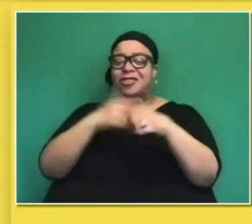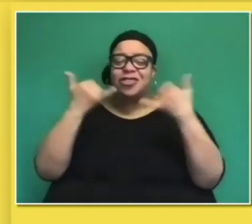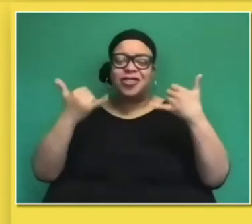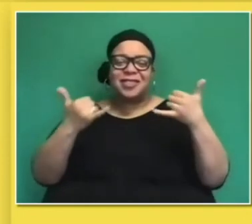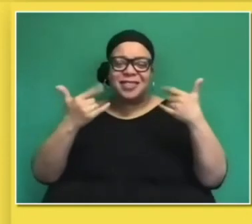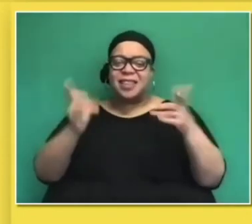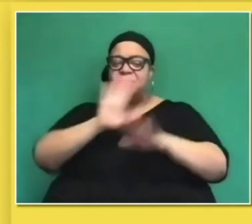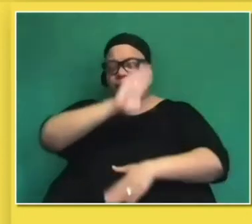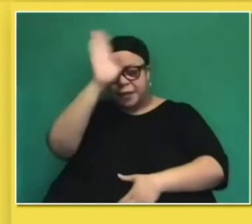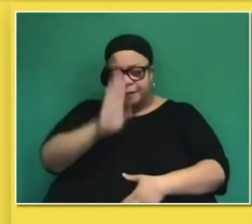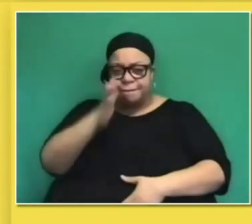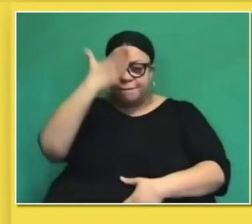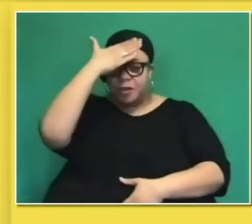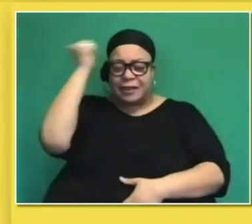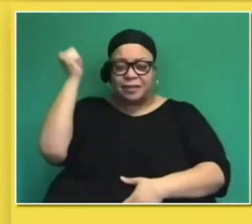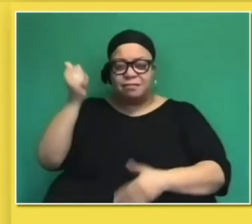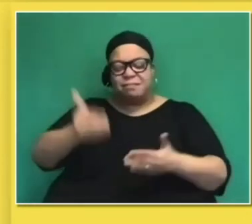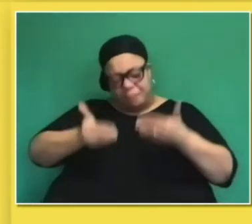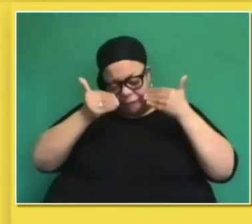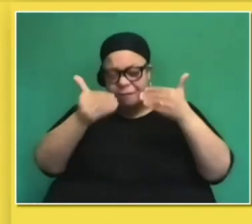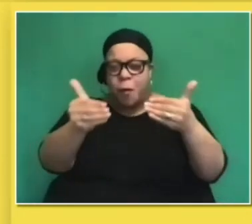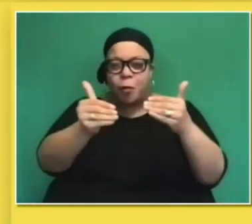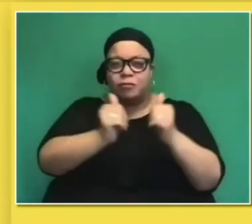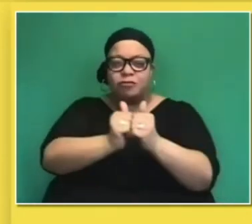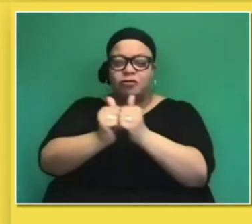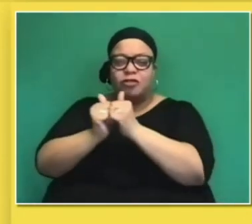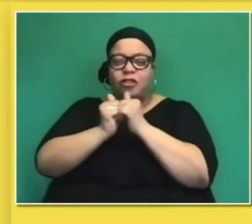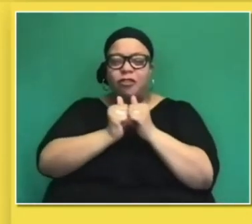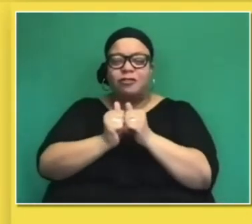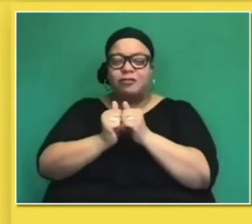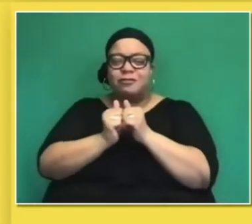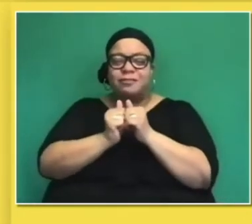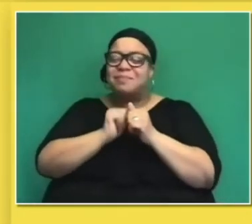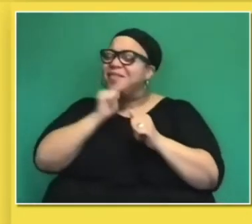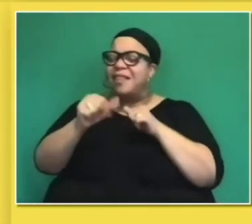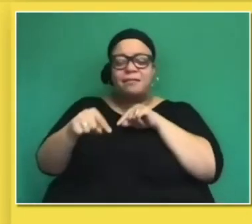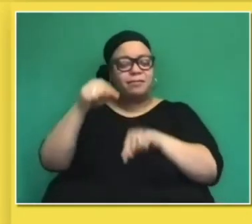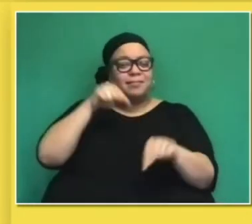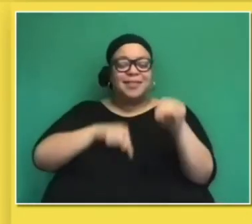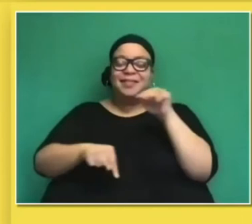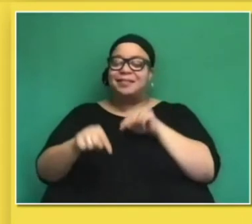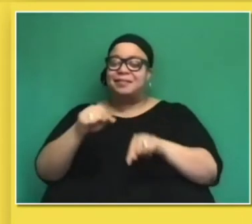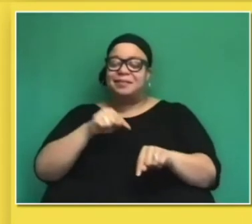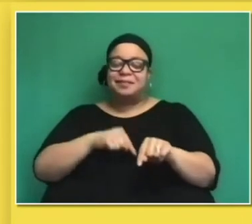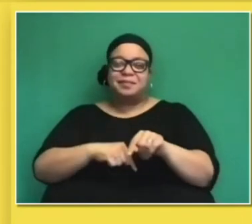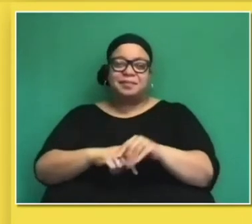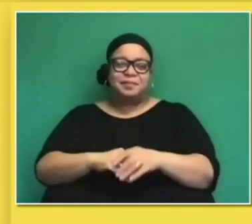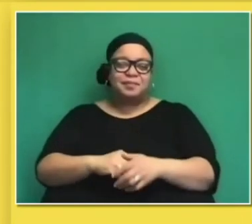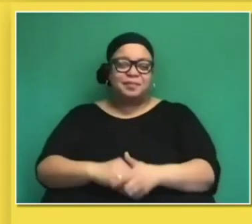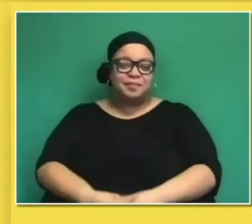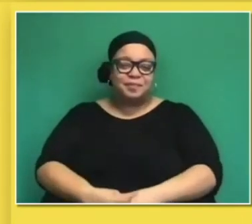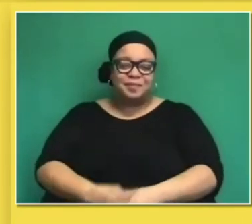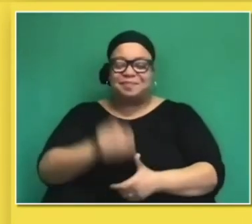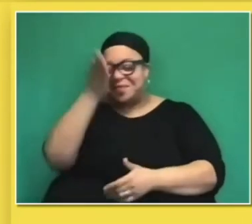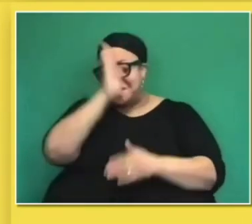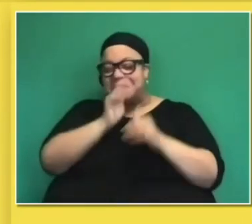and not one step back. God bless you.